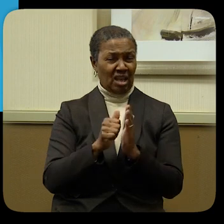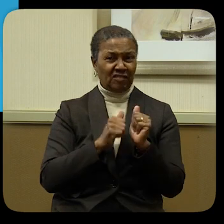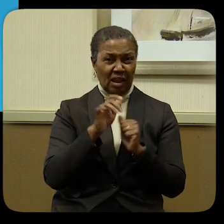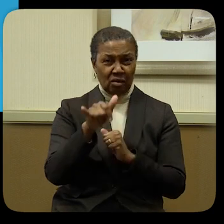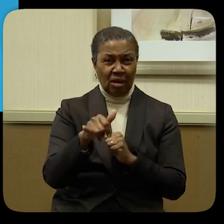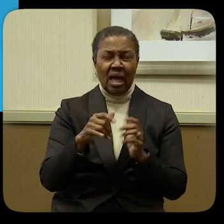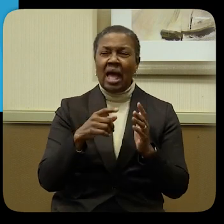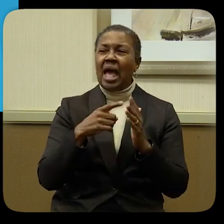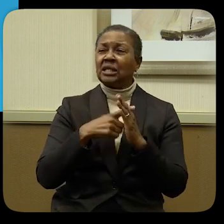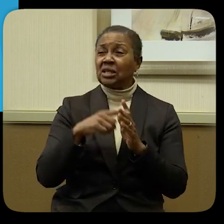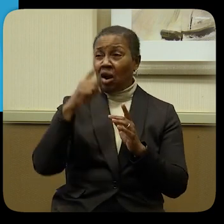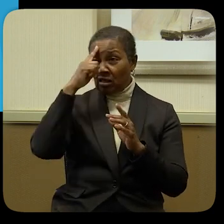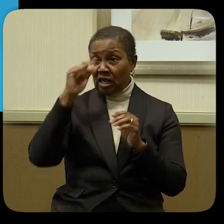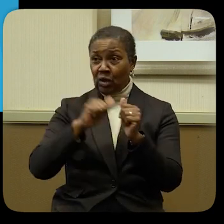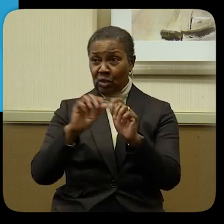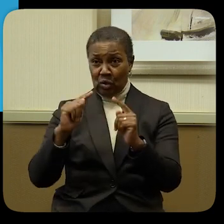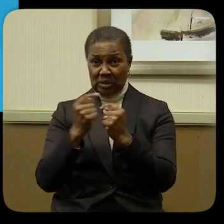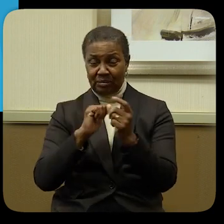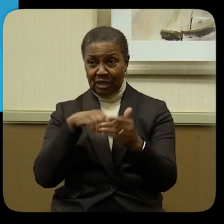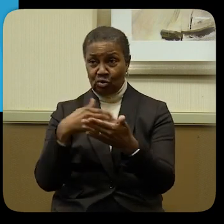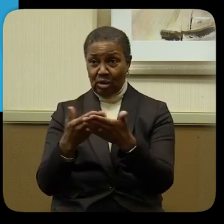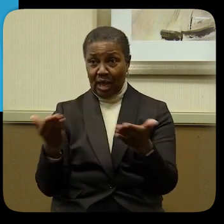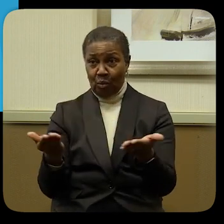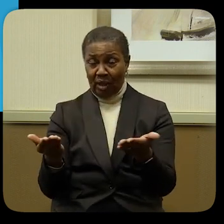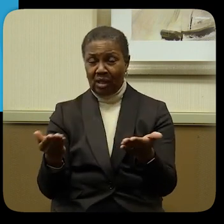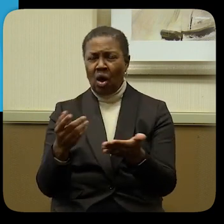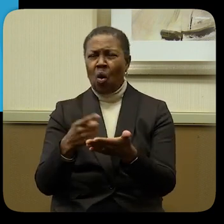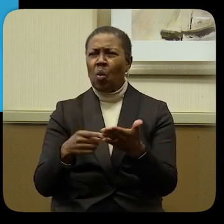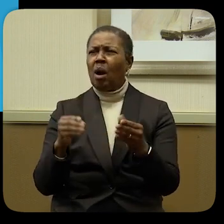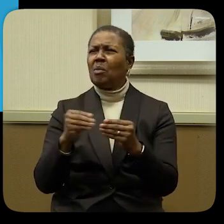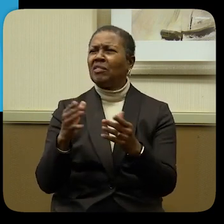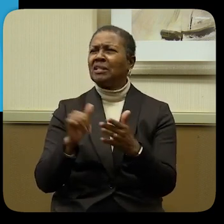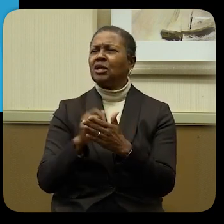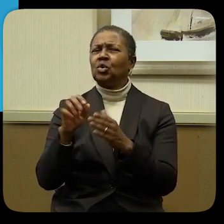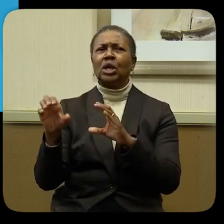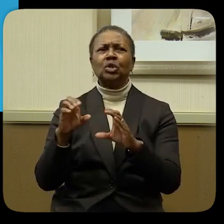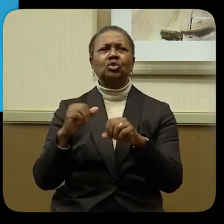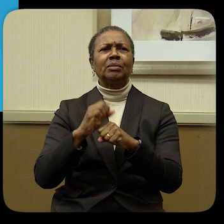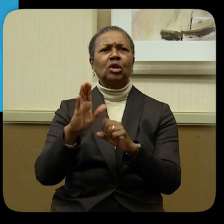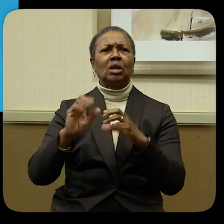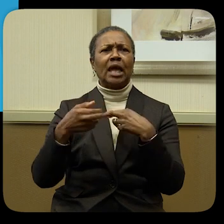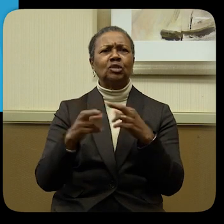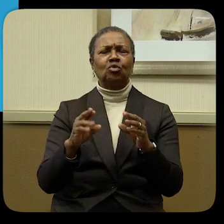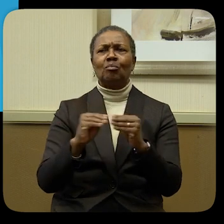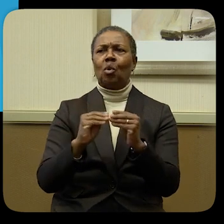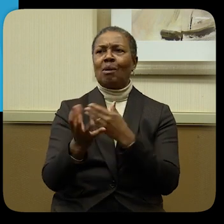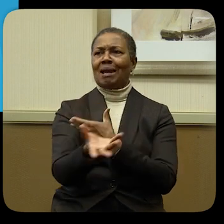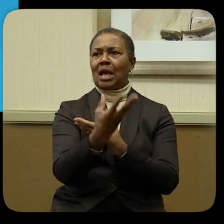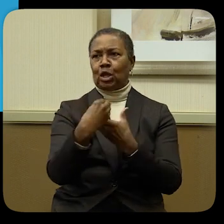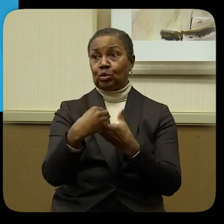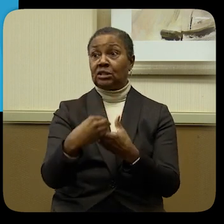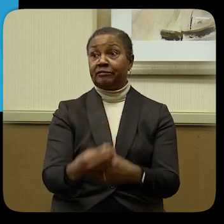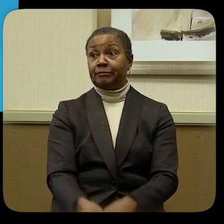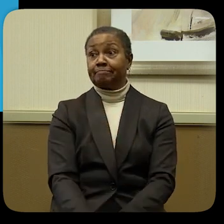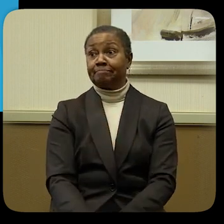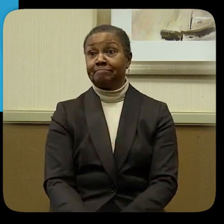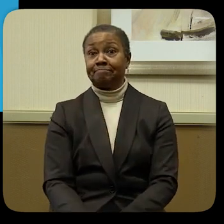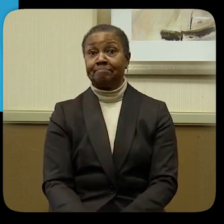start thinking with your teams that you came with, what are some of the things that you might do to make your classroom more inclusive?